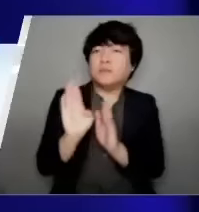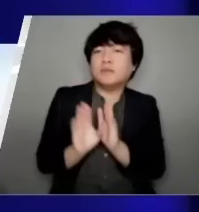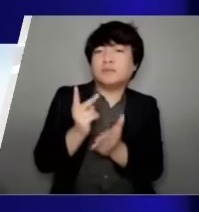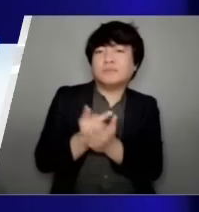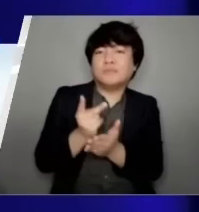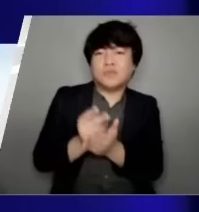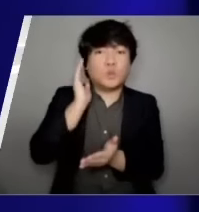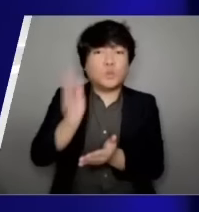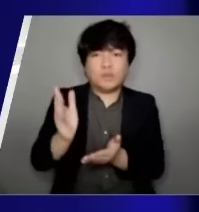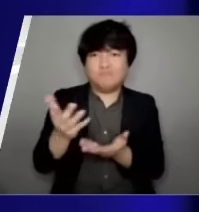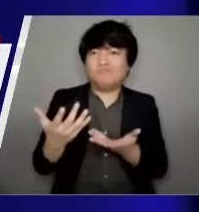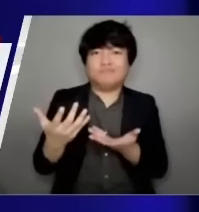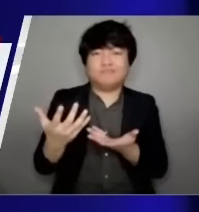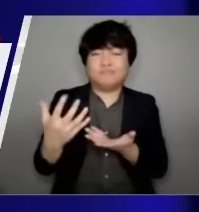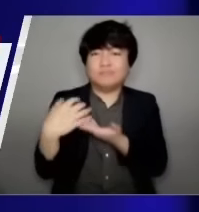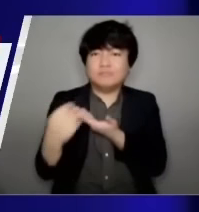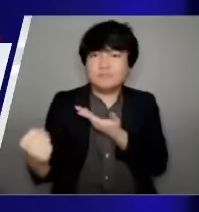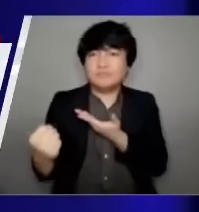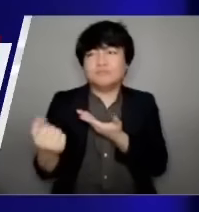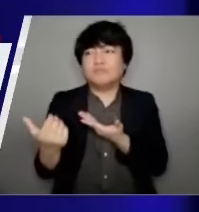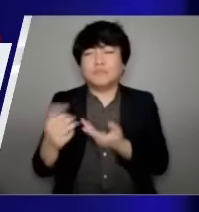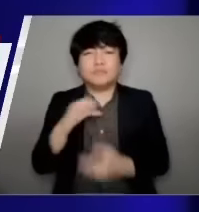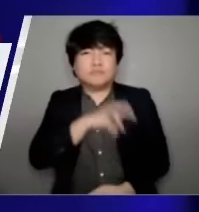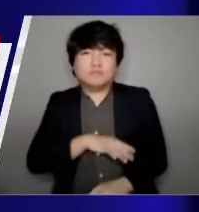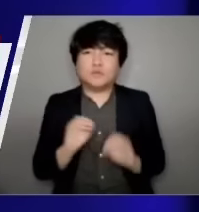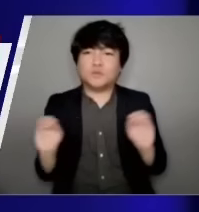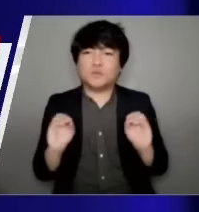and particularly social cost